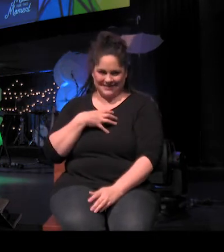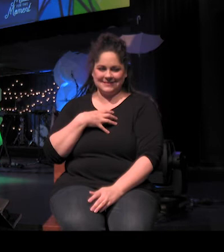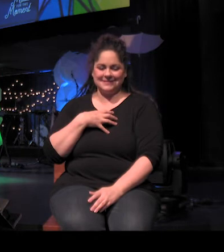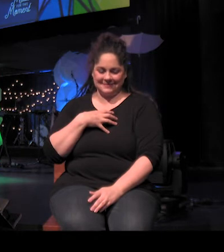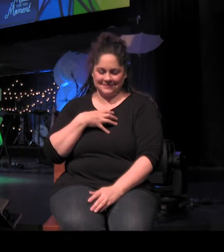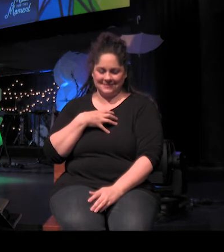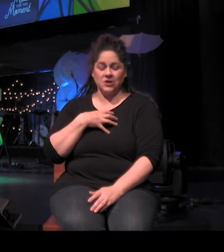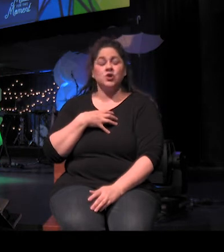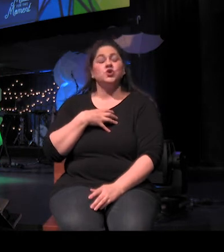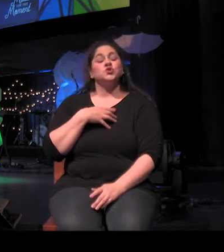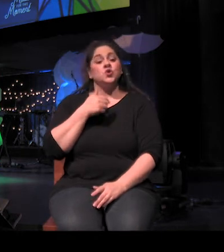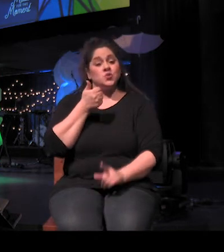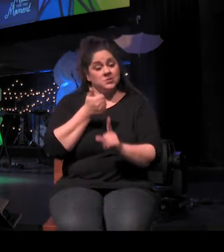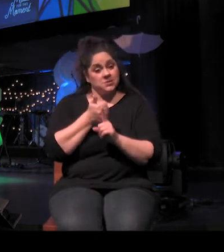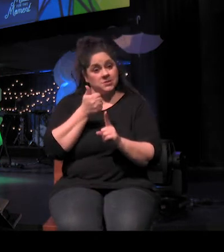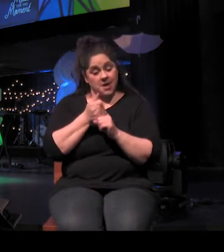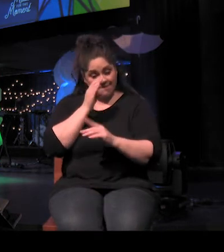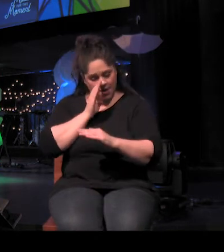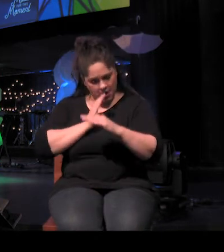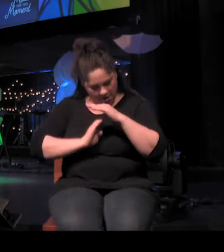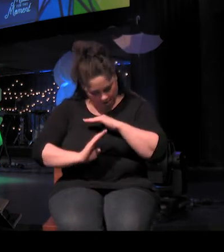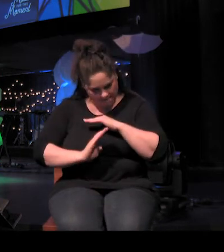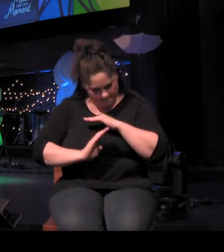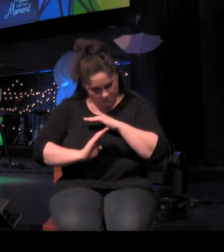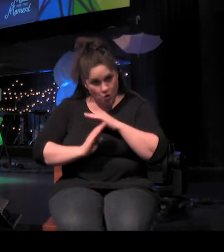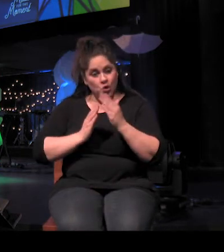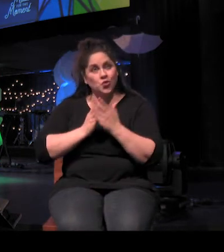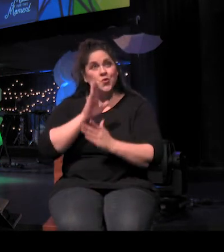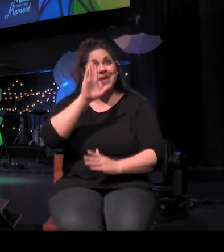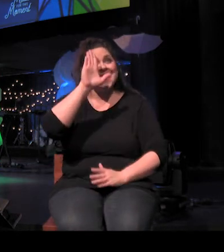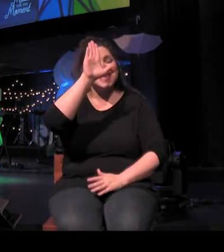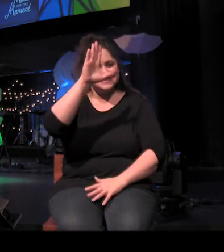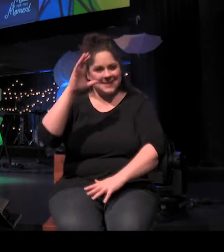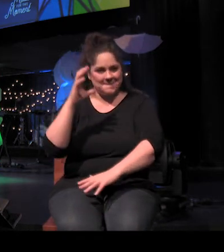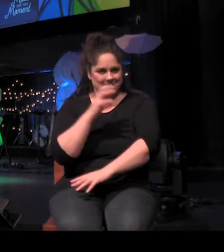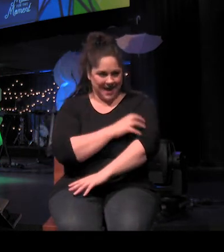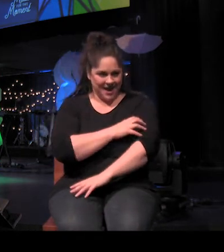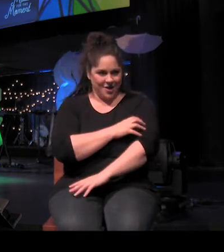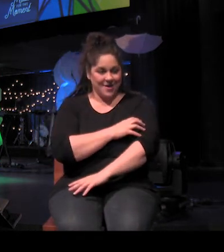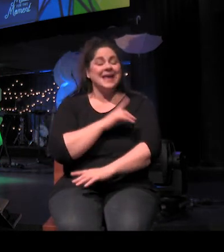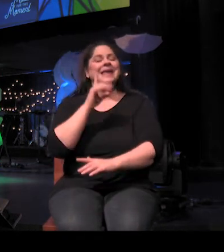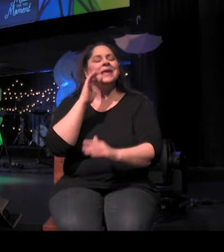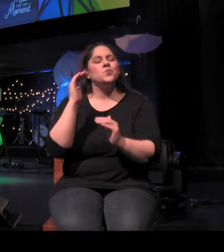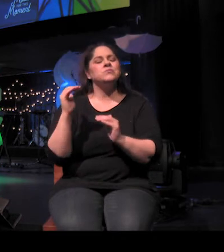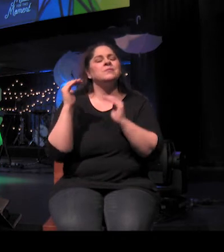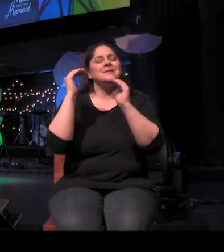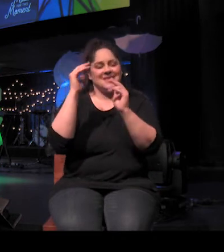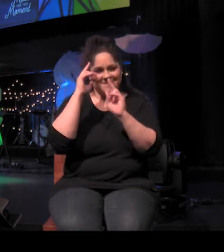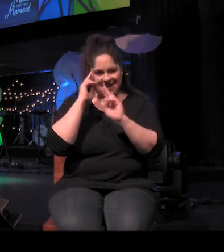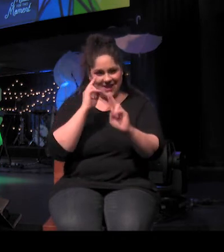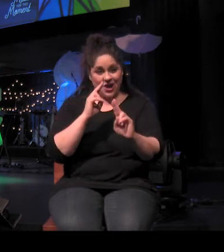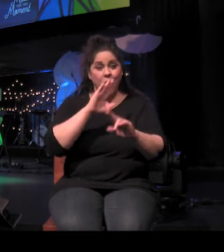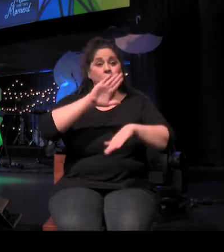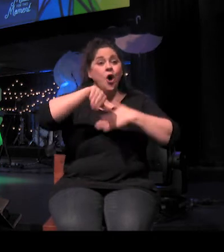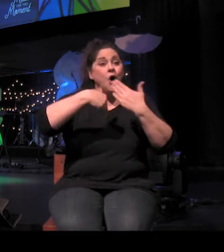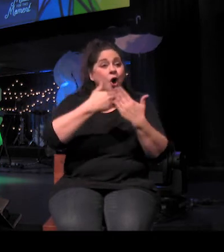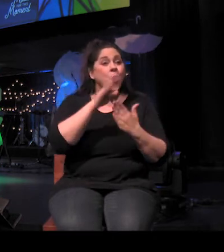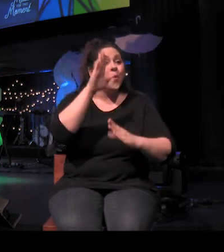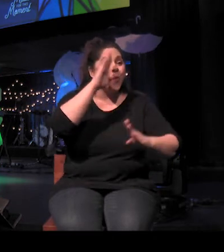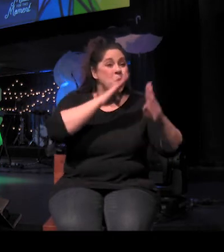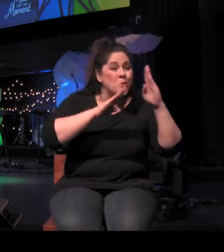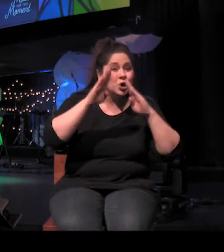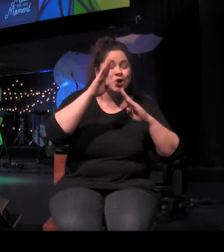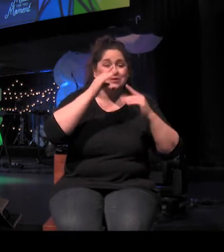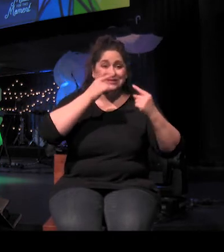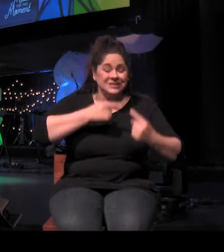under the mighty power of God, and at the right time, he will lift you up in honor. Give all your worries and cares to